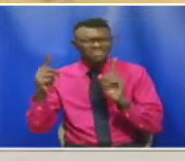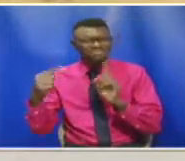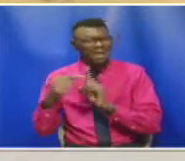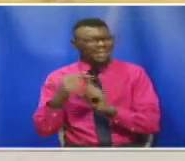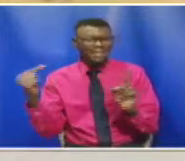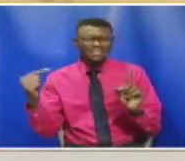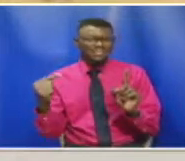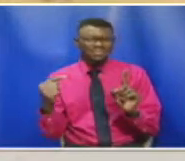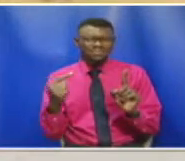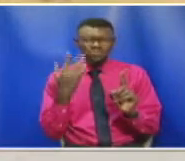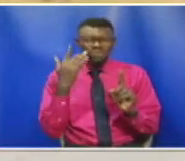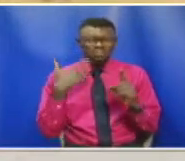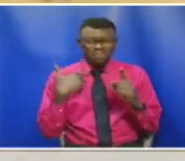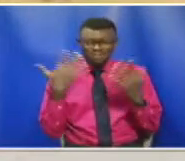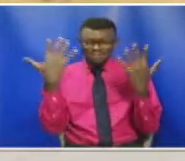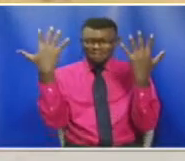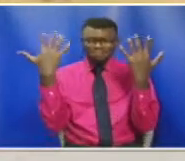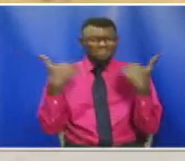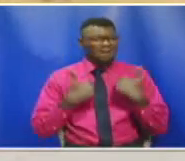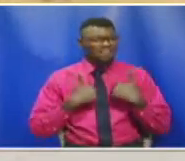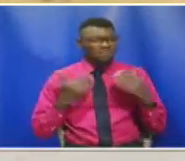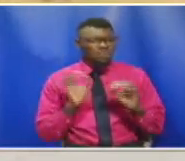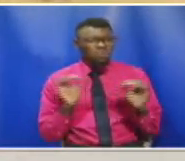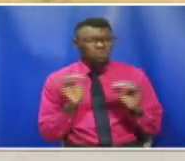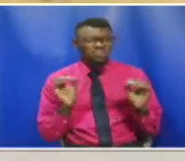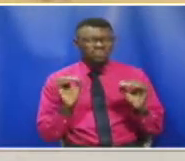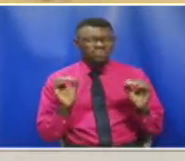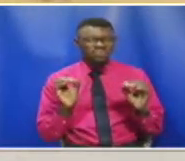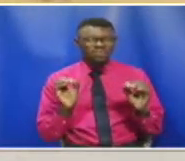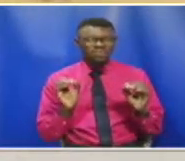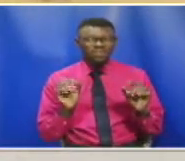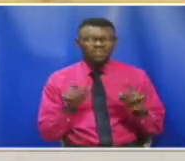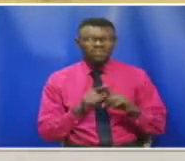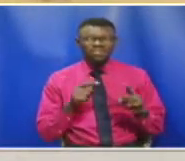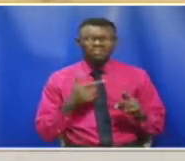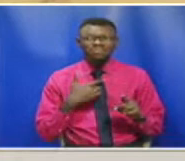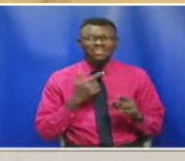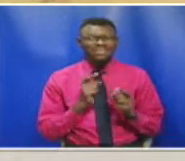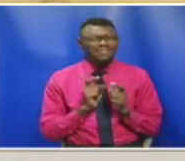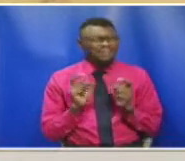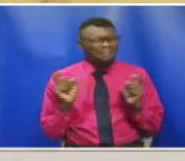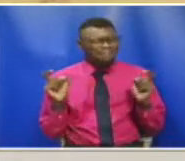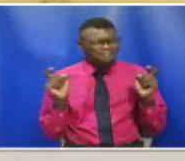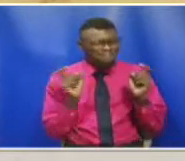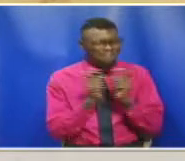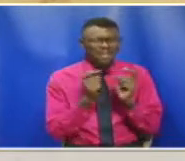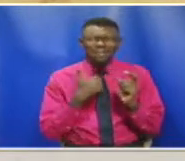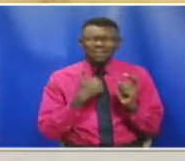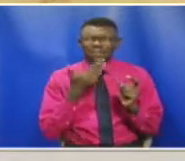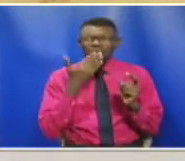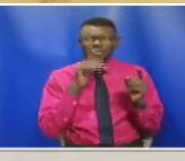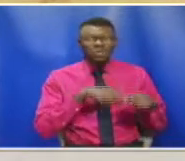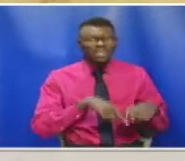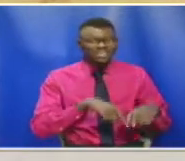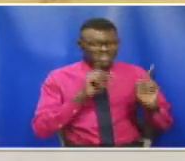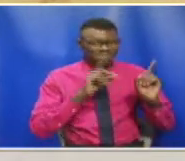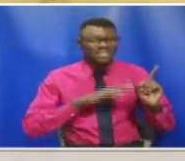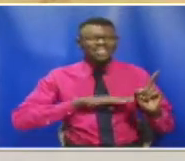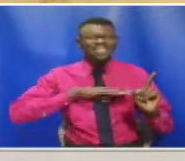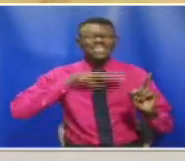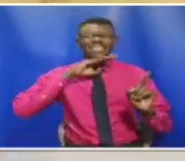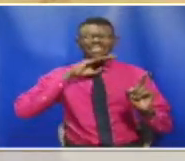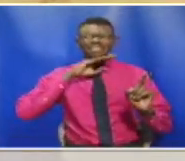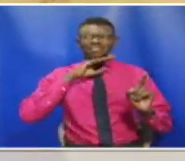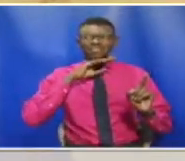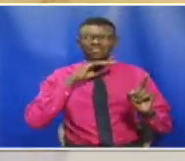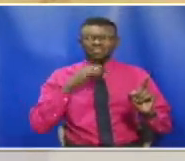nikiwa nakaa hivi ndo hata mimi nasikia uchungu. Sasa angefaa akufe ndo mimi nipaki